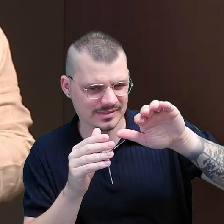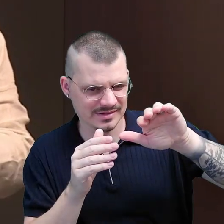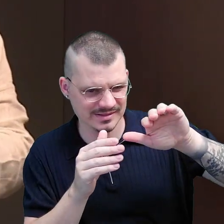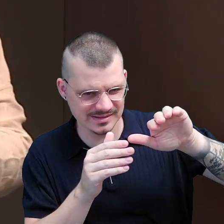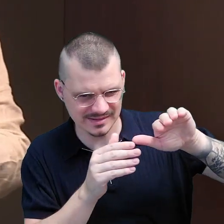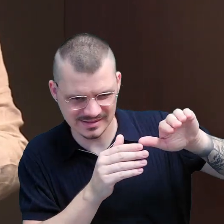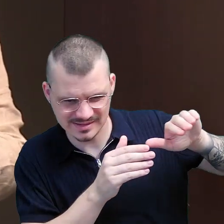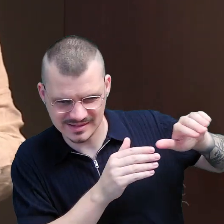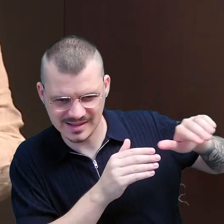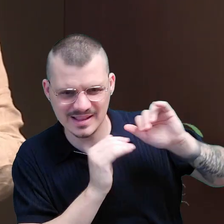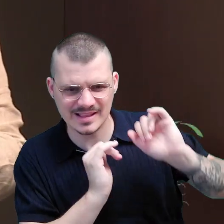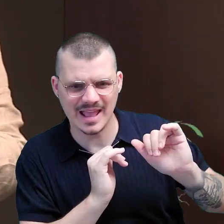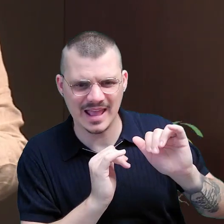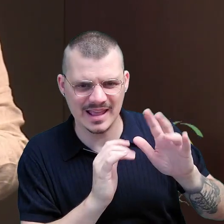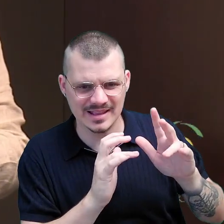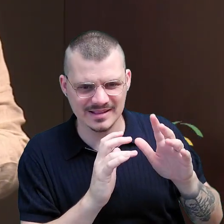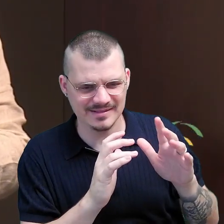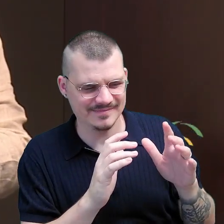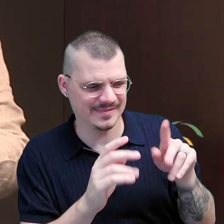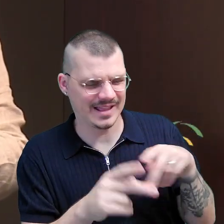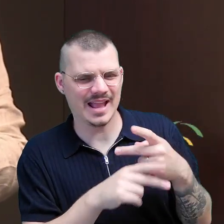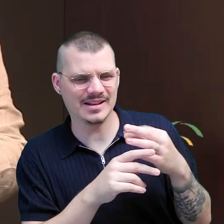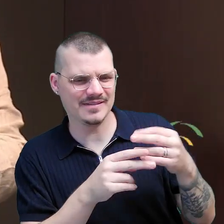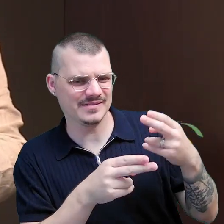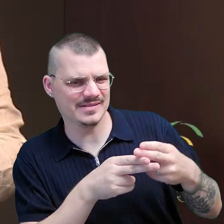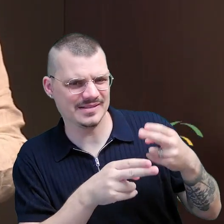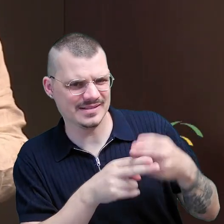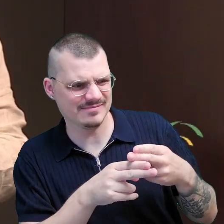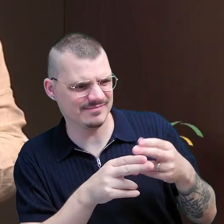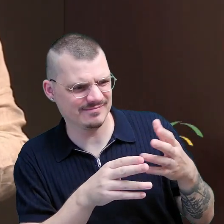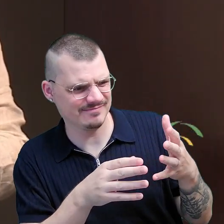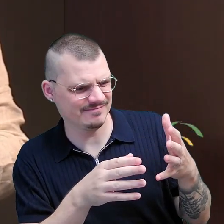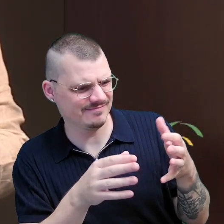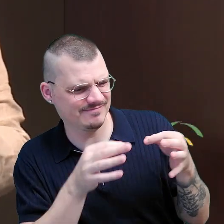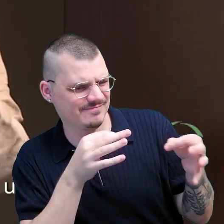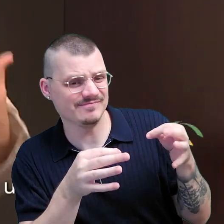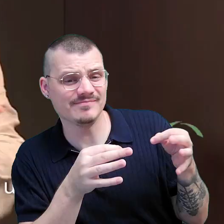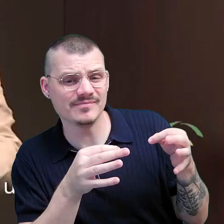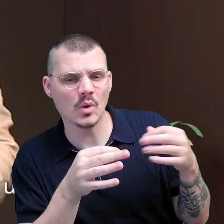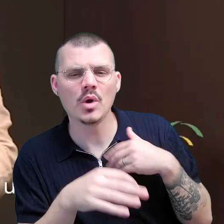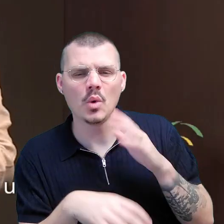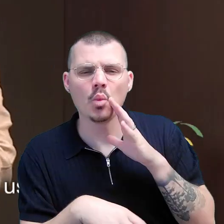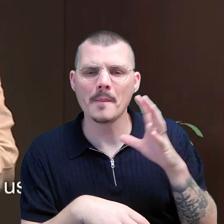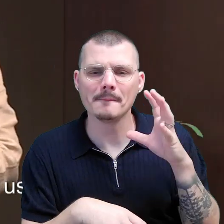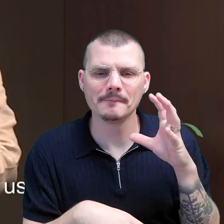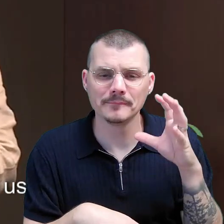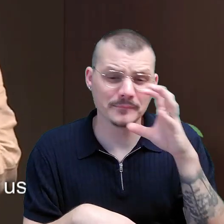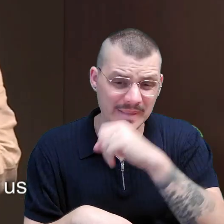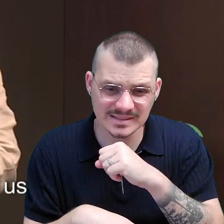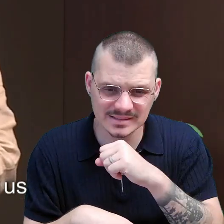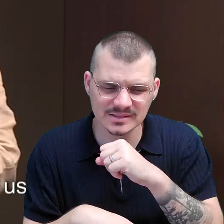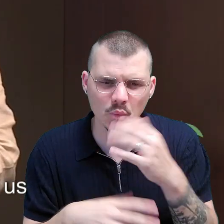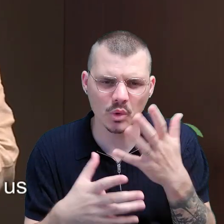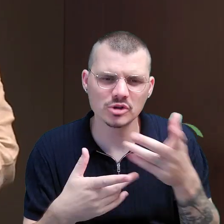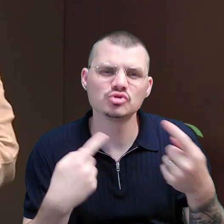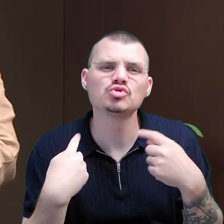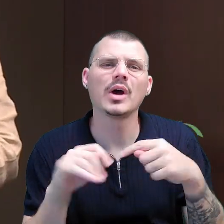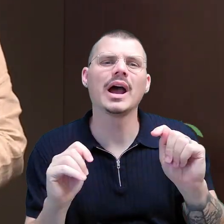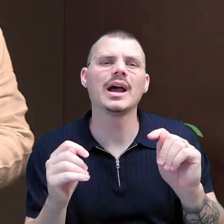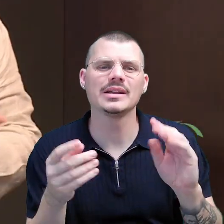that form of communication with a vague descriptor like that, we'll miss what the person's trying to tell